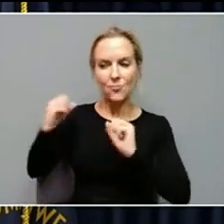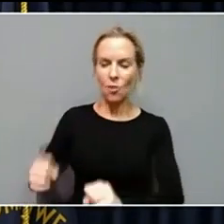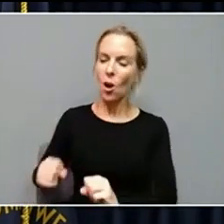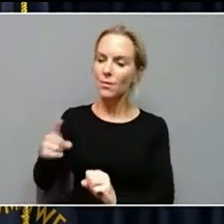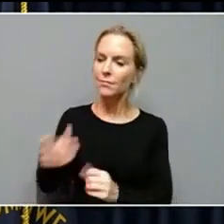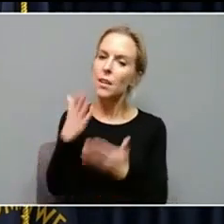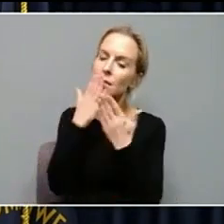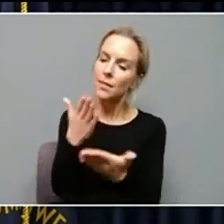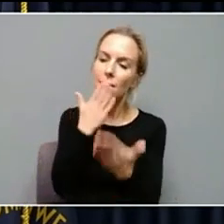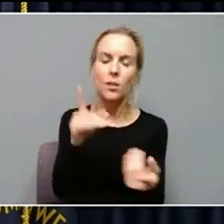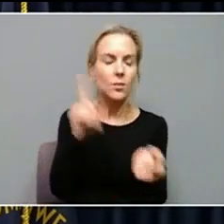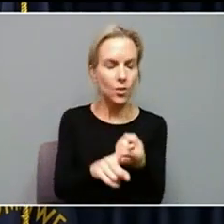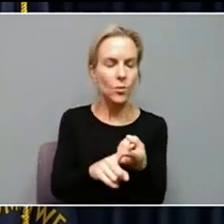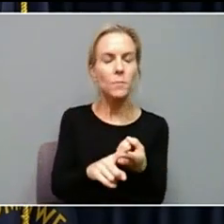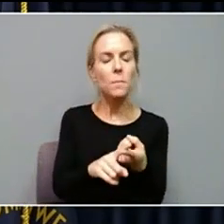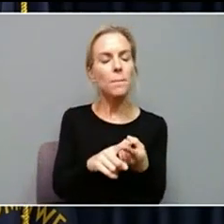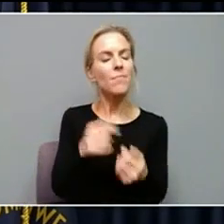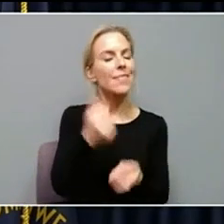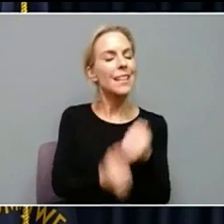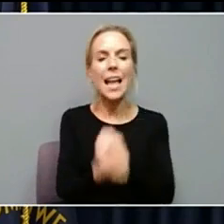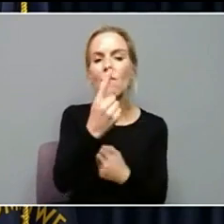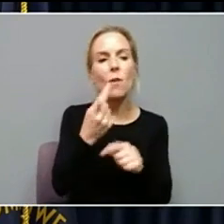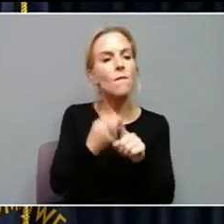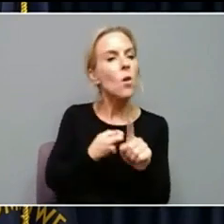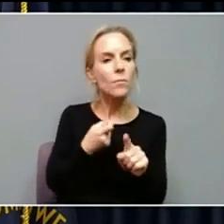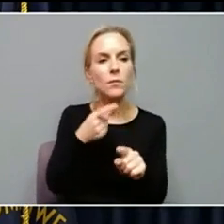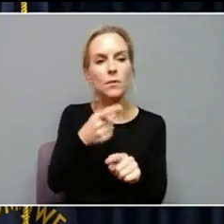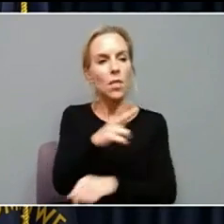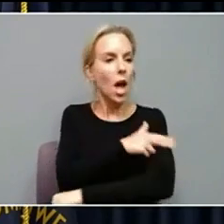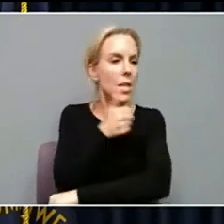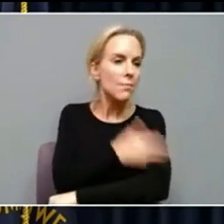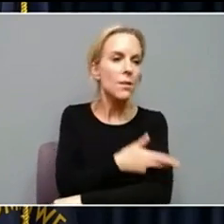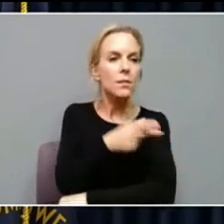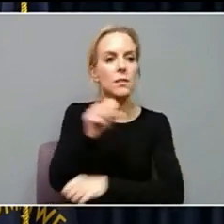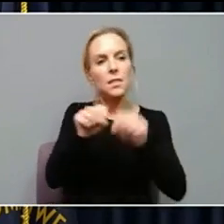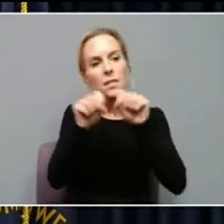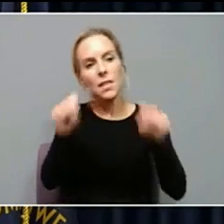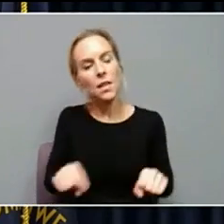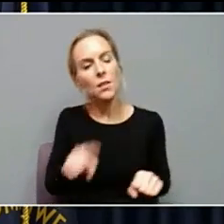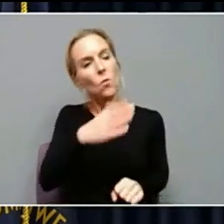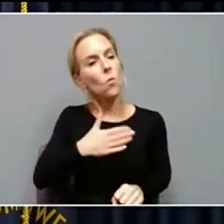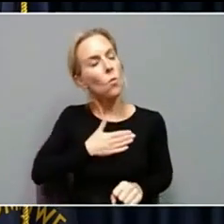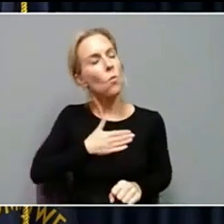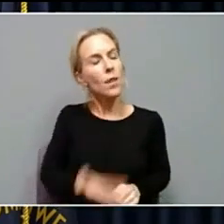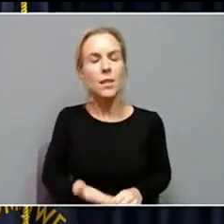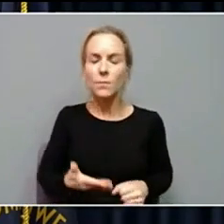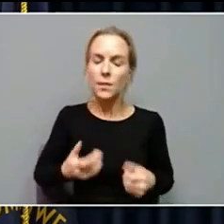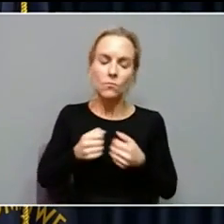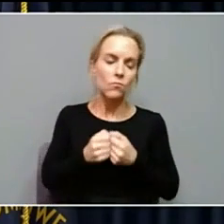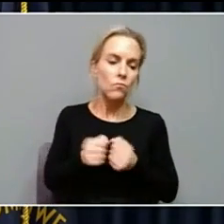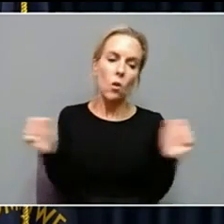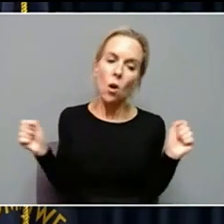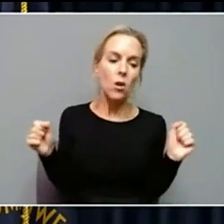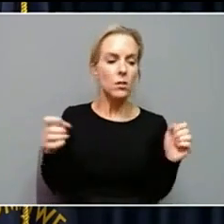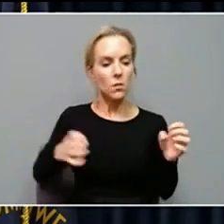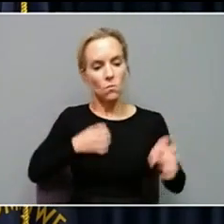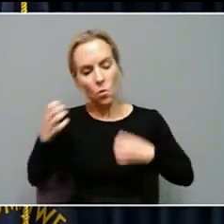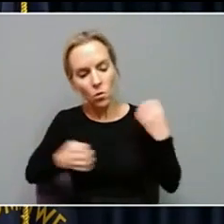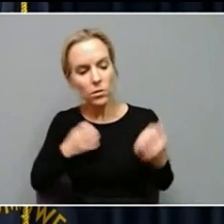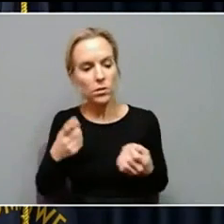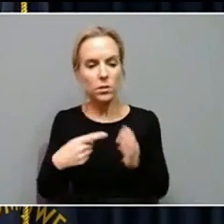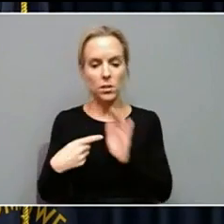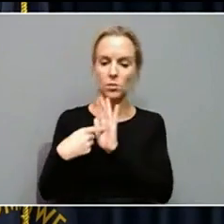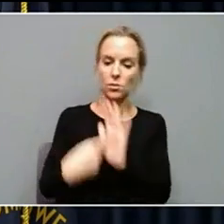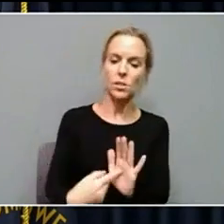to everybody from these hospital systems that are willing to be raw, emotional, and share what you're